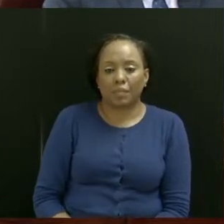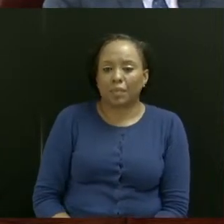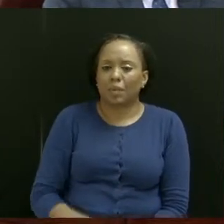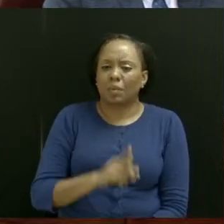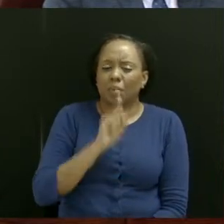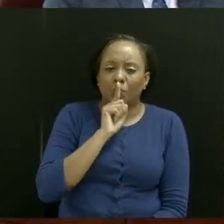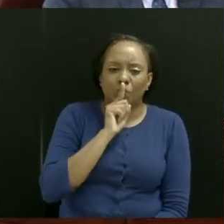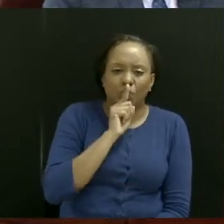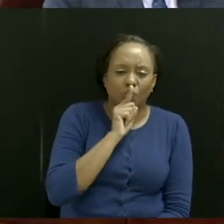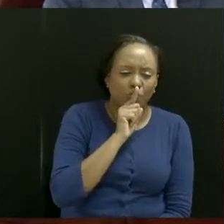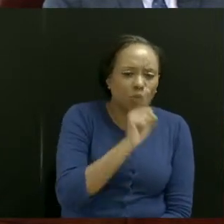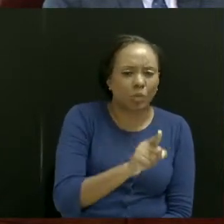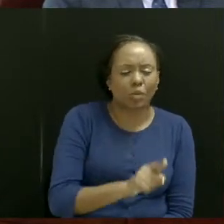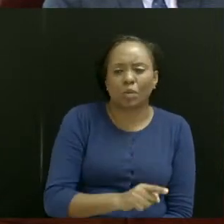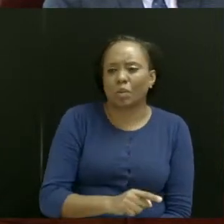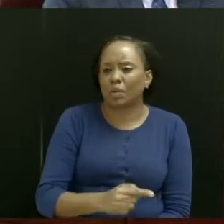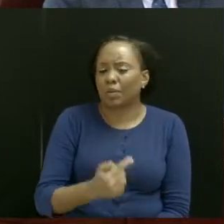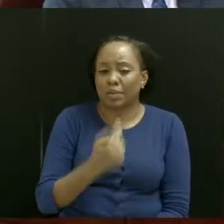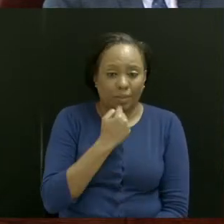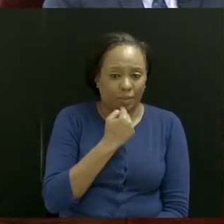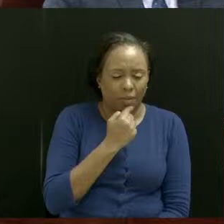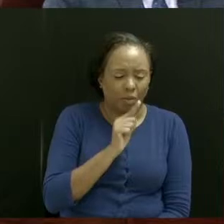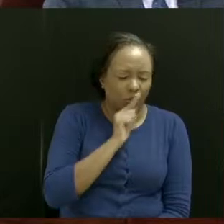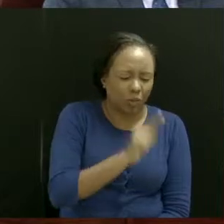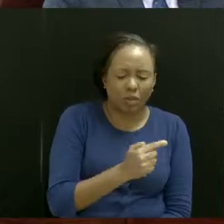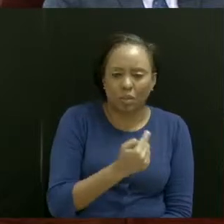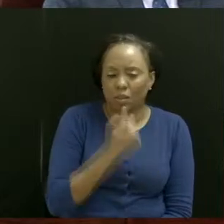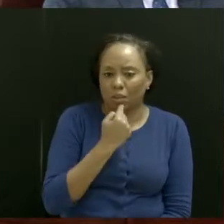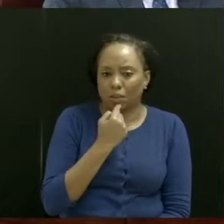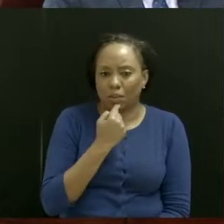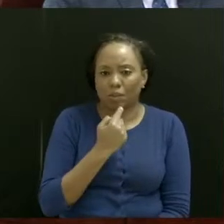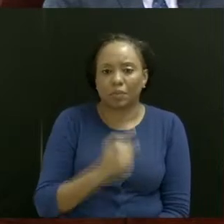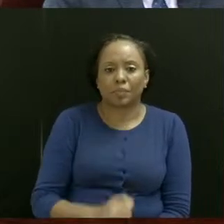significant reality.